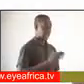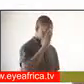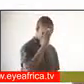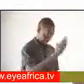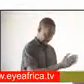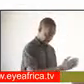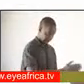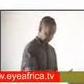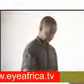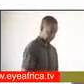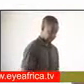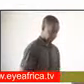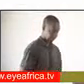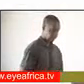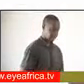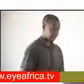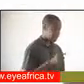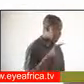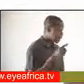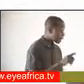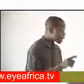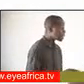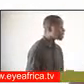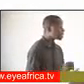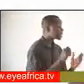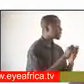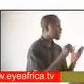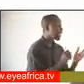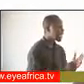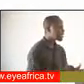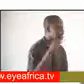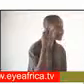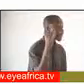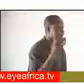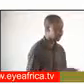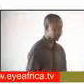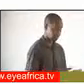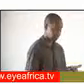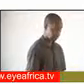Thank you. This takes us to the end of the lesson today.